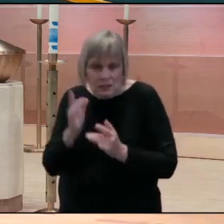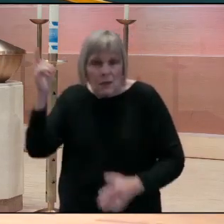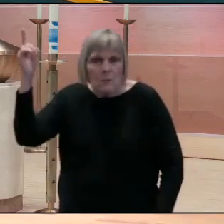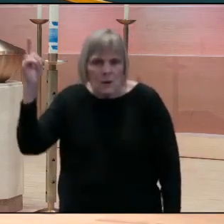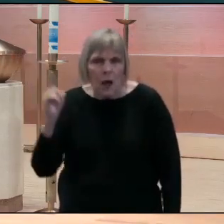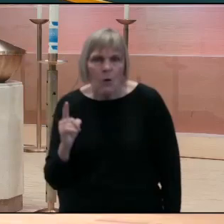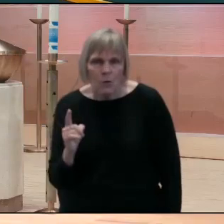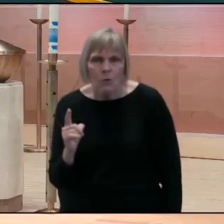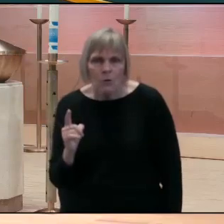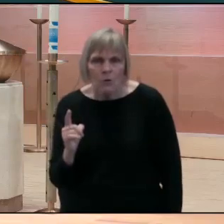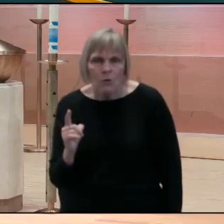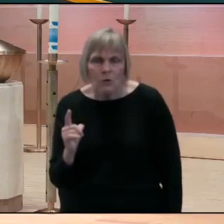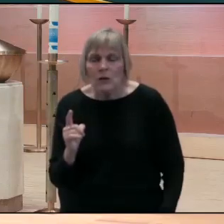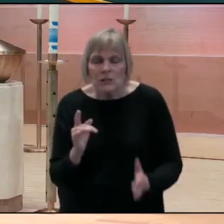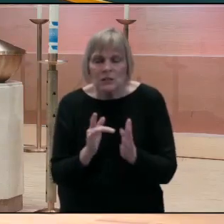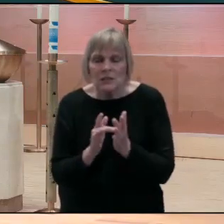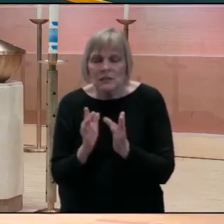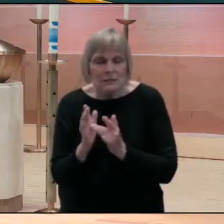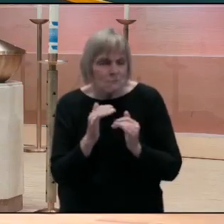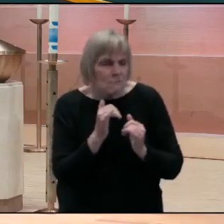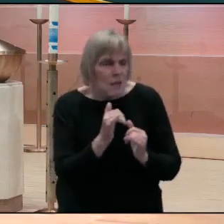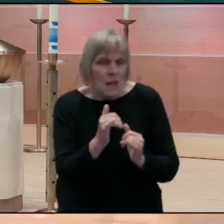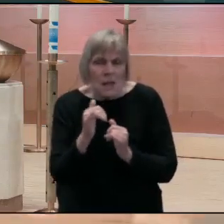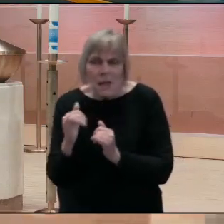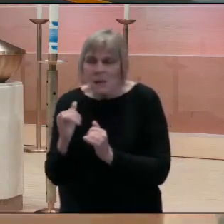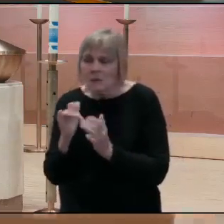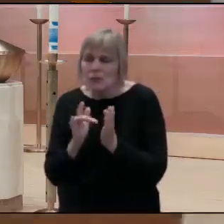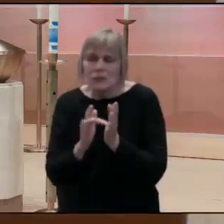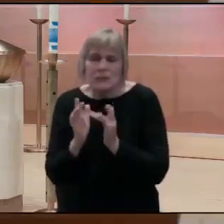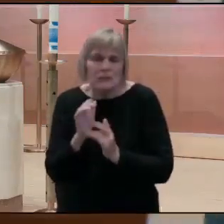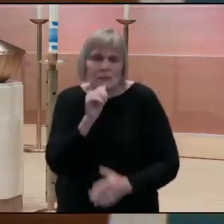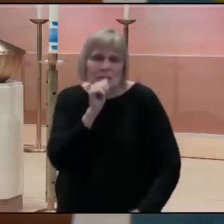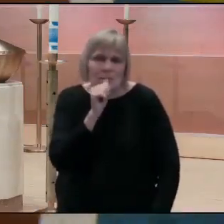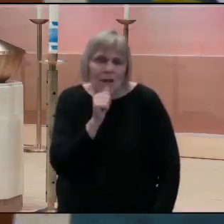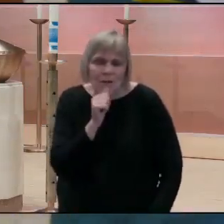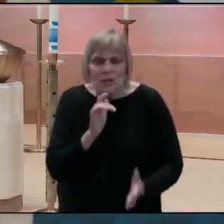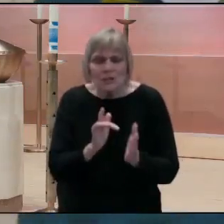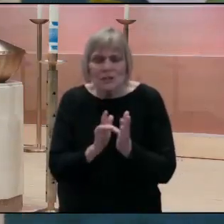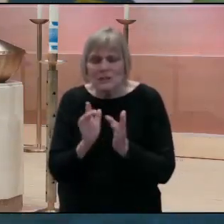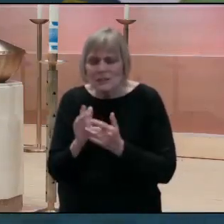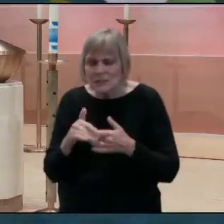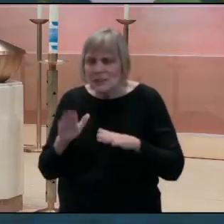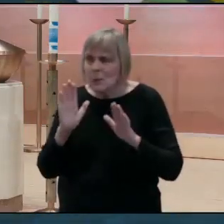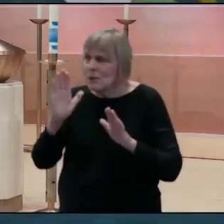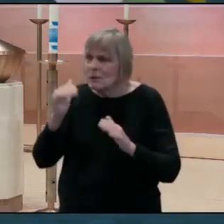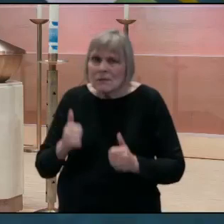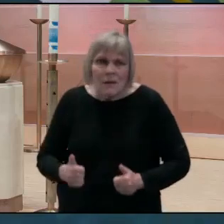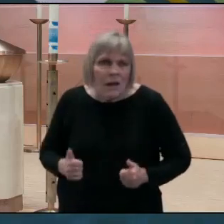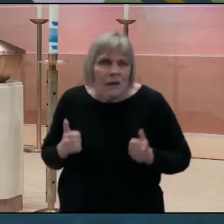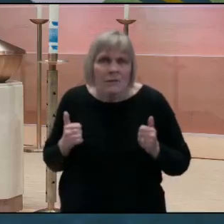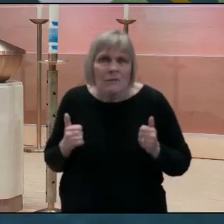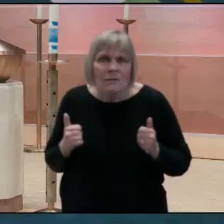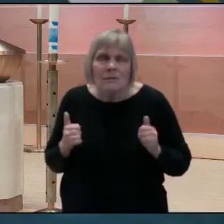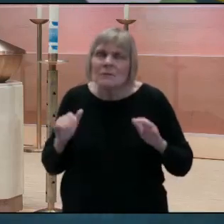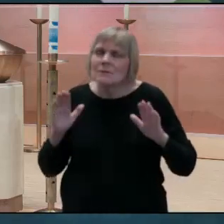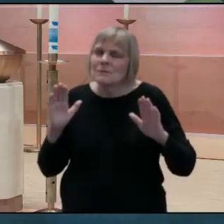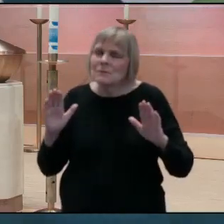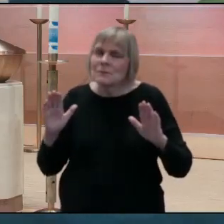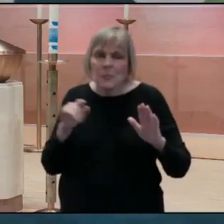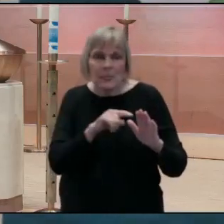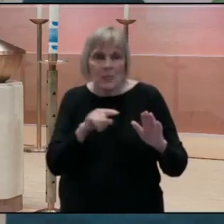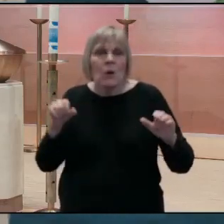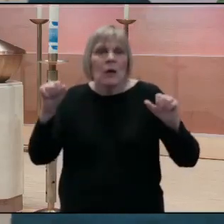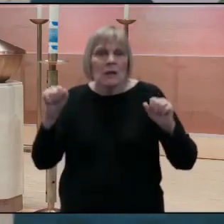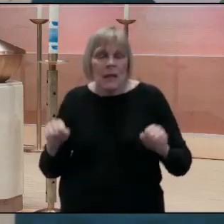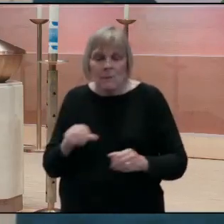down from heaven. He became like you. He suffered like you. He laid down his life for you so that you